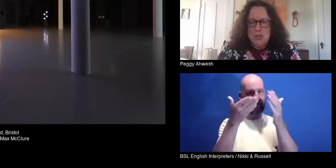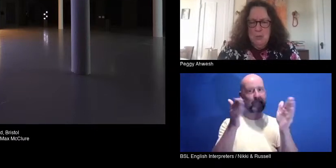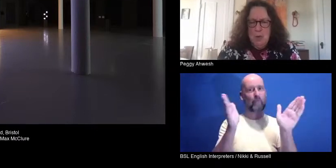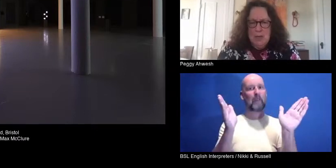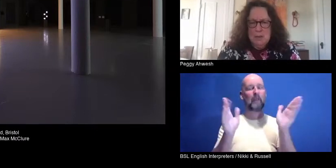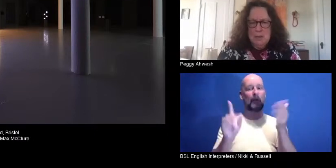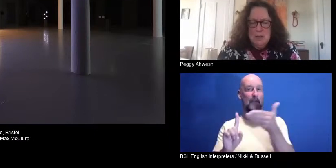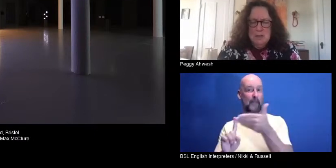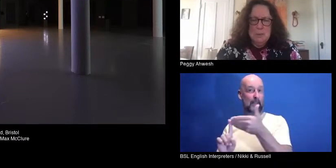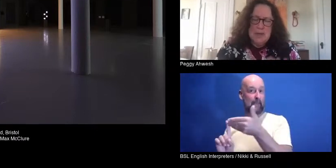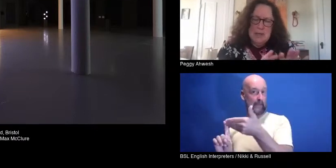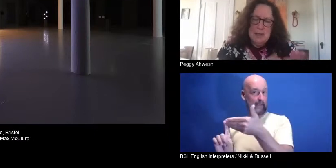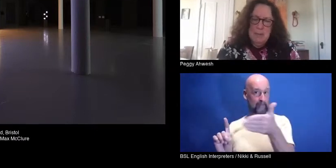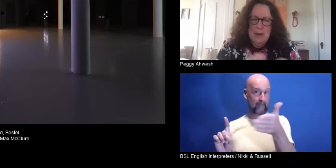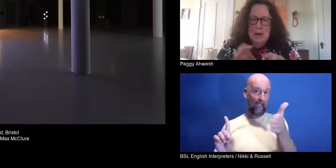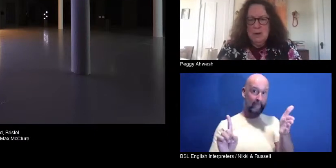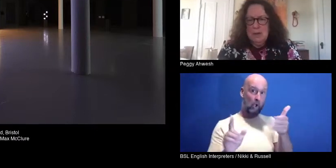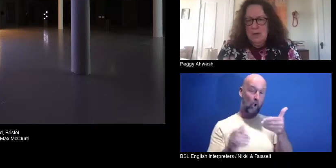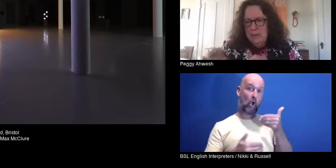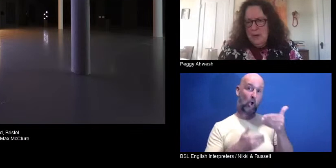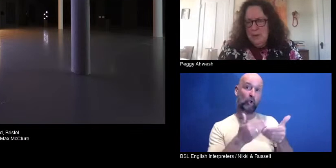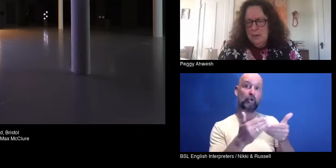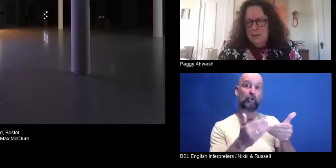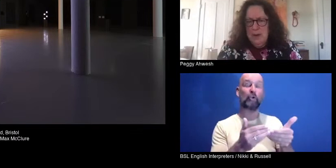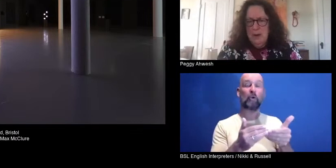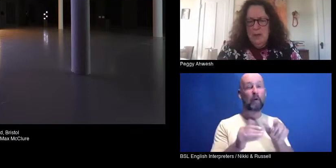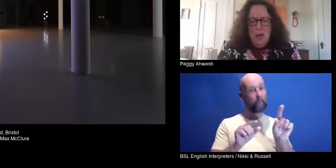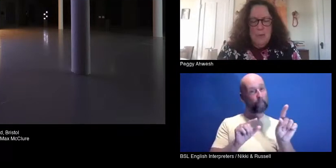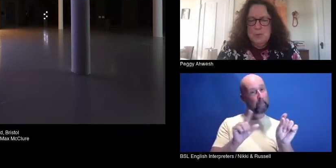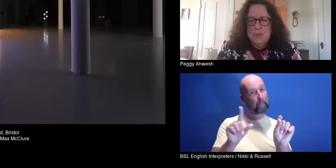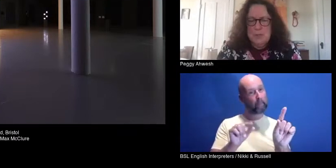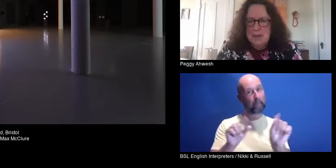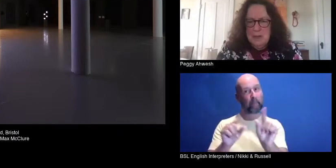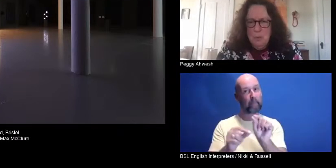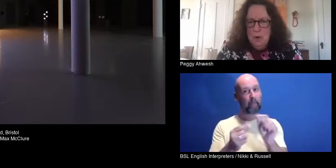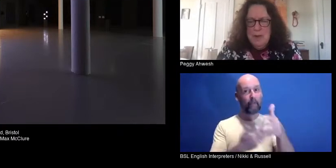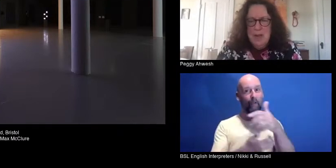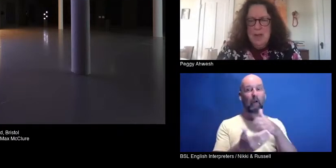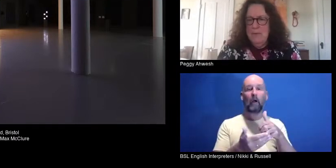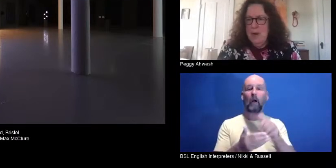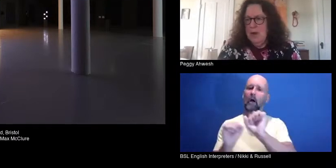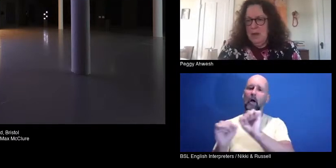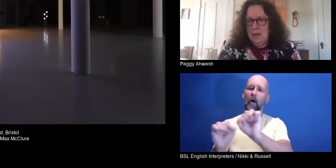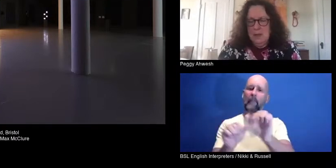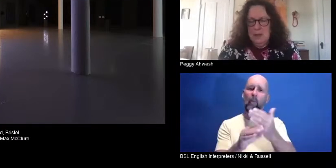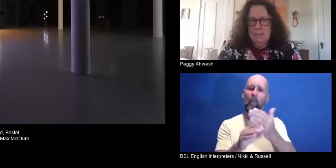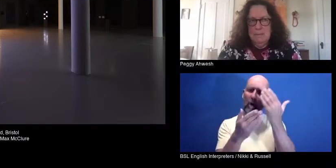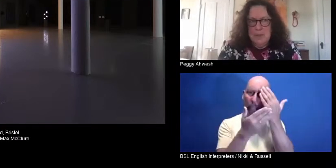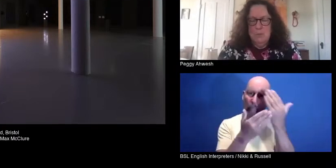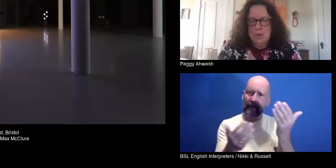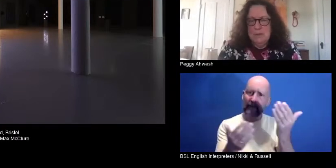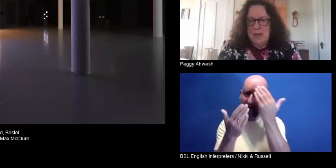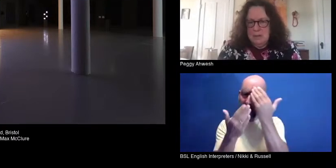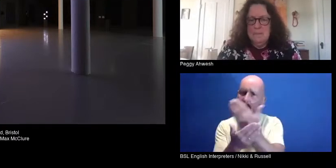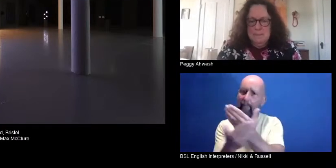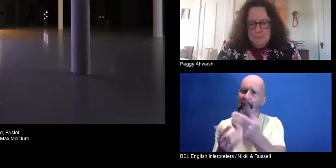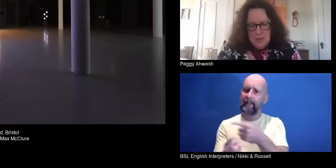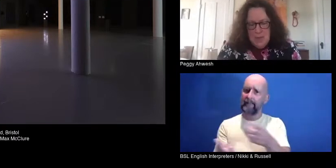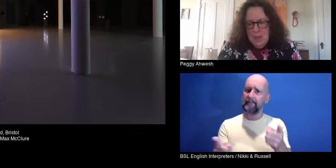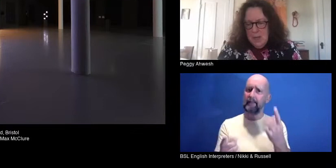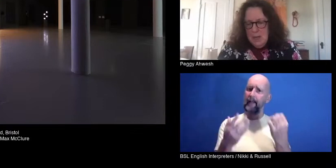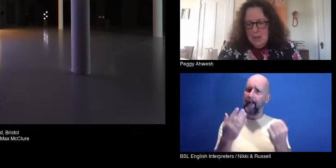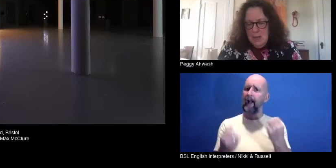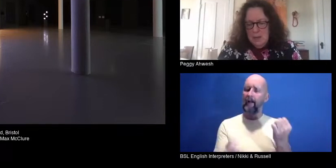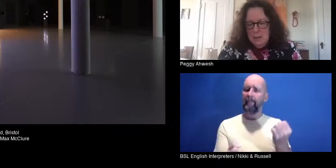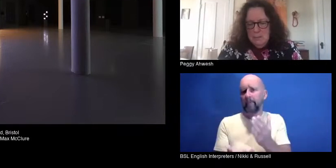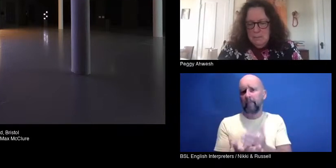diverge in ways. So I would take a little bit here, a little bit there, a little bit there, always respecting the work. I mean, I have very mm-hmm. like, I respect,